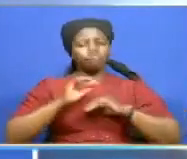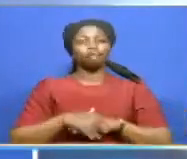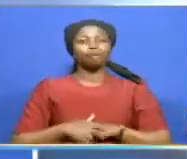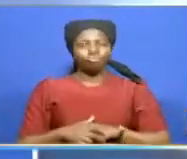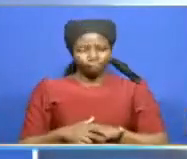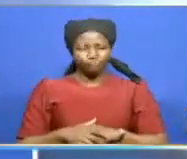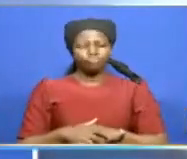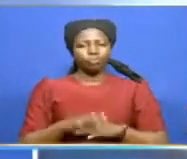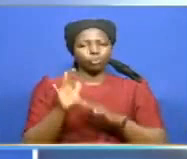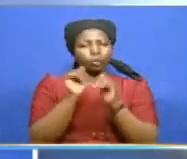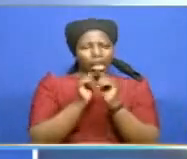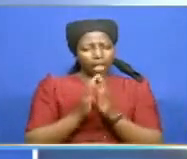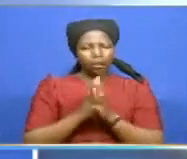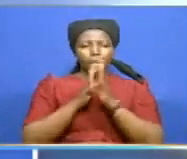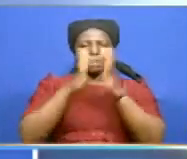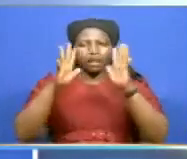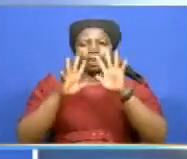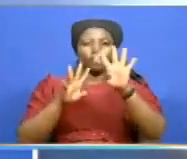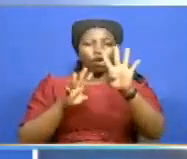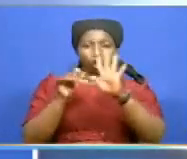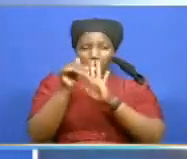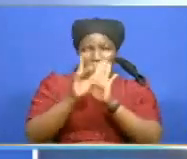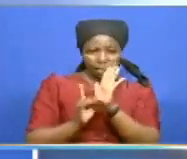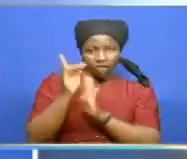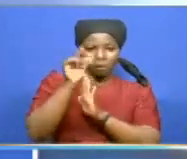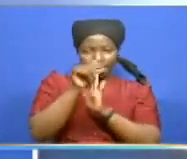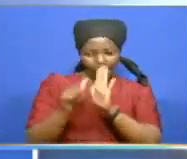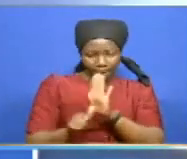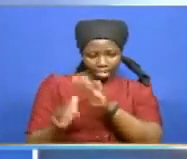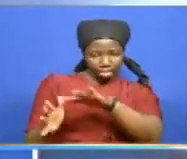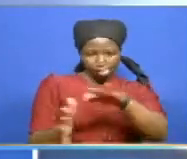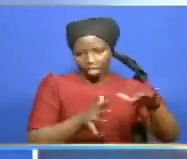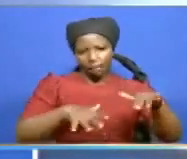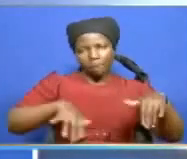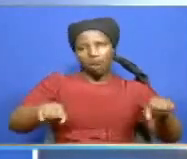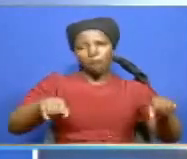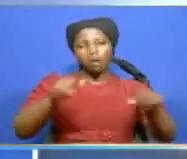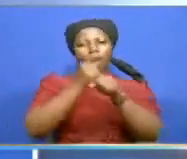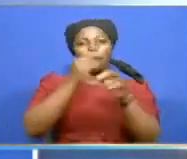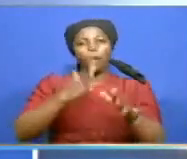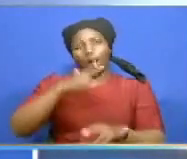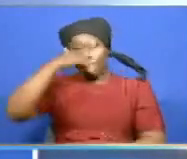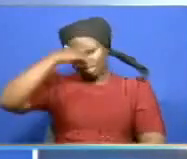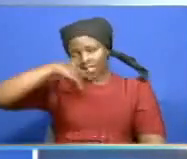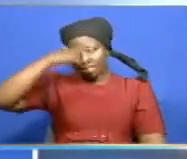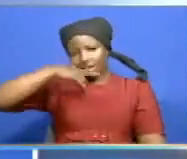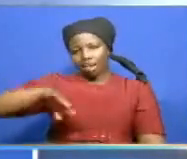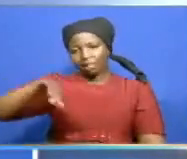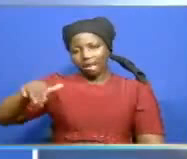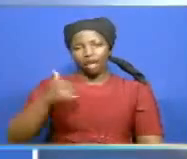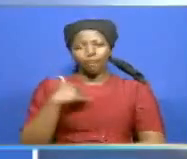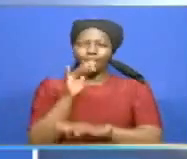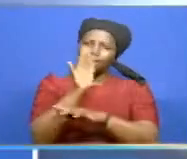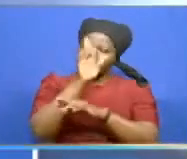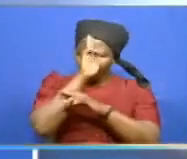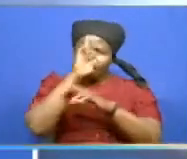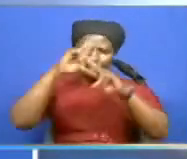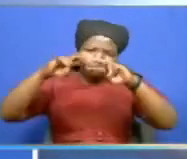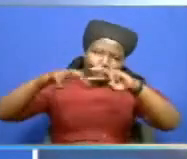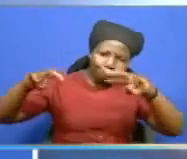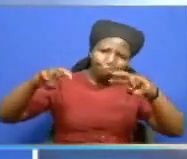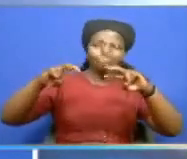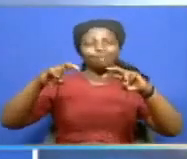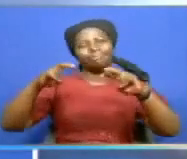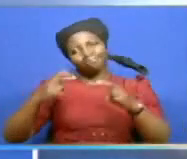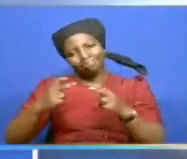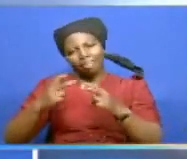alongside the Big Four development agenda. Elsewhere, Boda Boda operators in Thika town have petitioned the police to crack down on rogue buses,